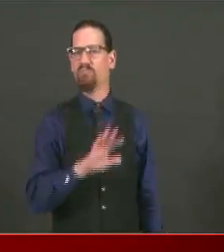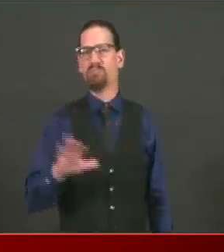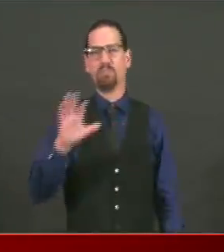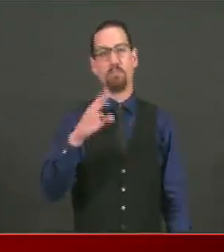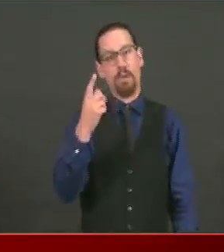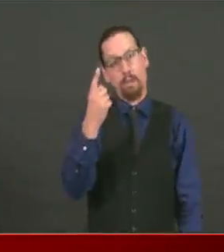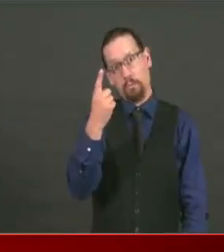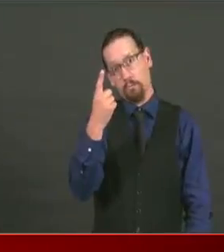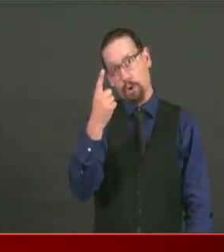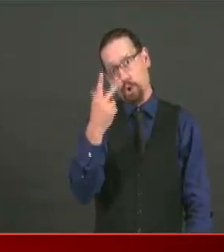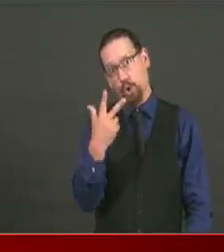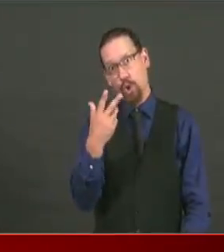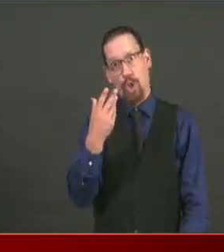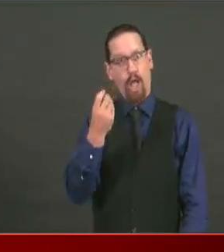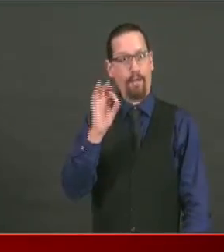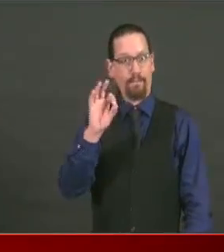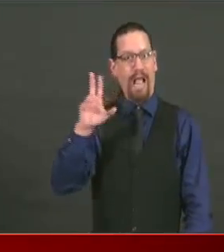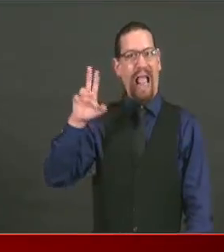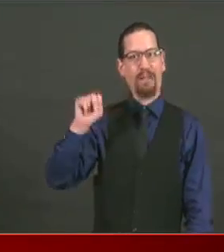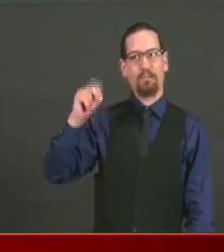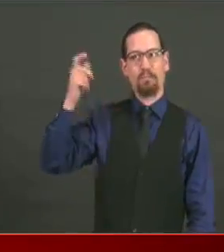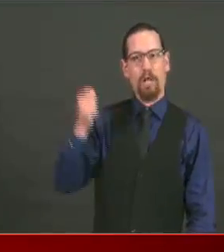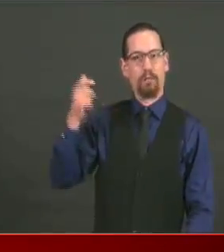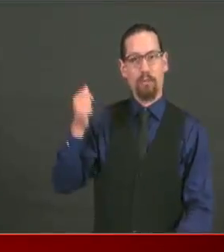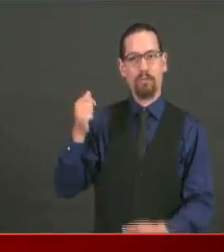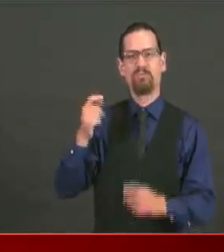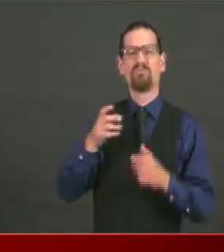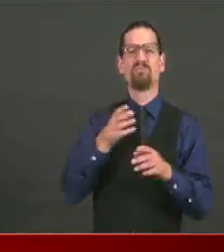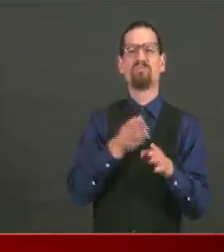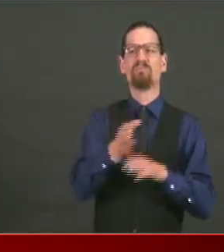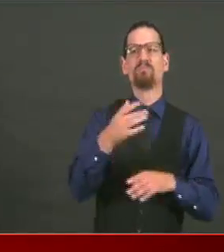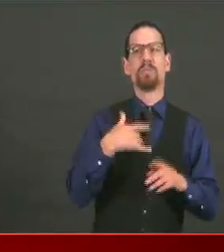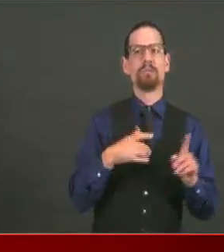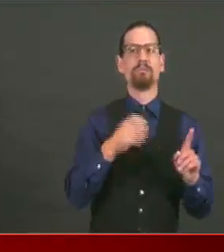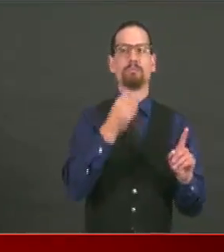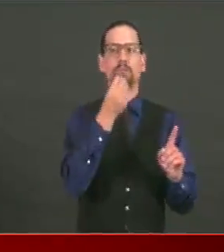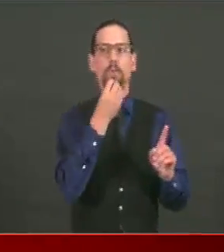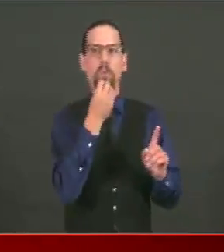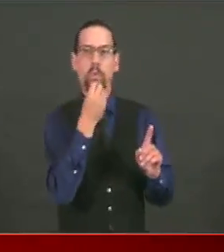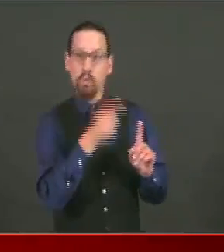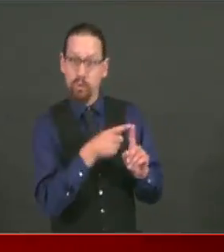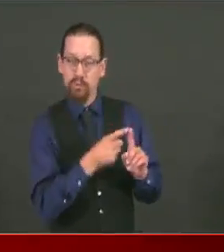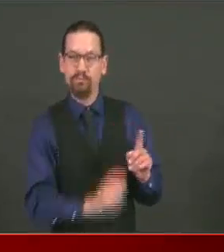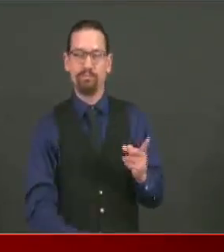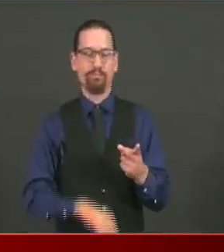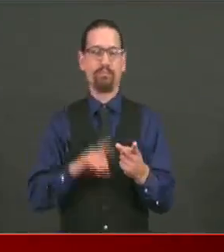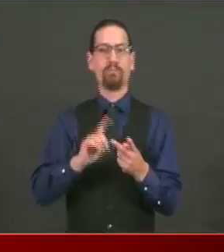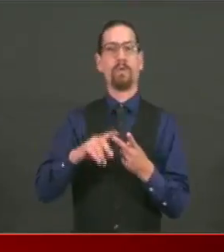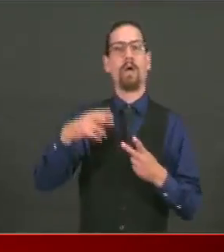food, hospitality, and retail. That is not a surprise. Everyone would know that.